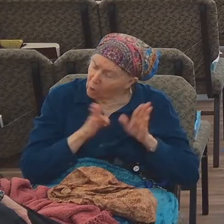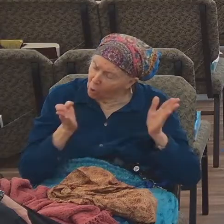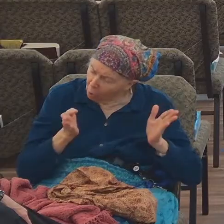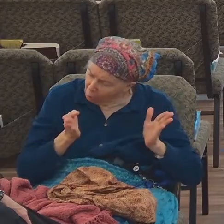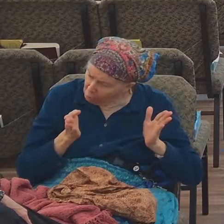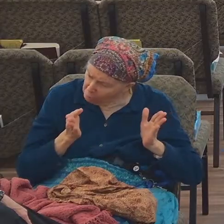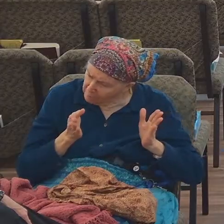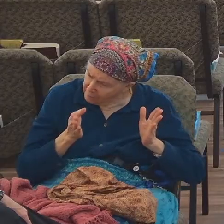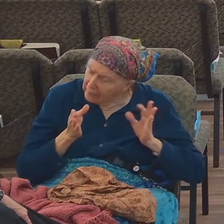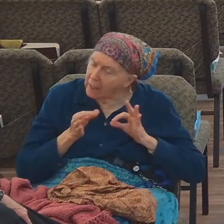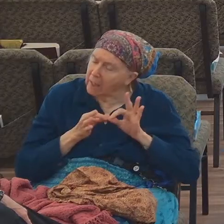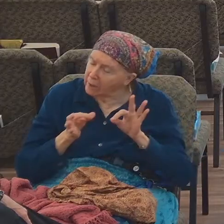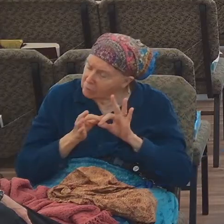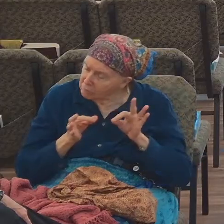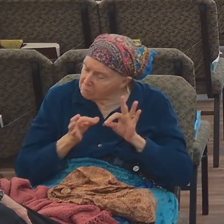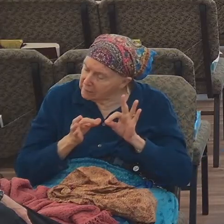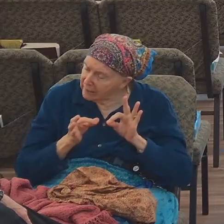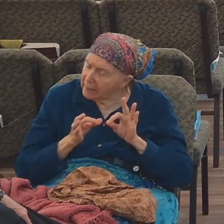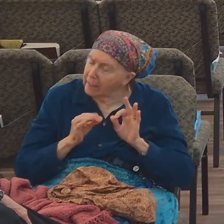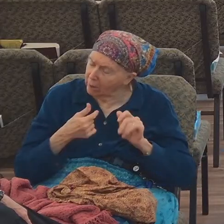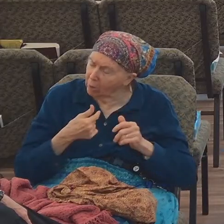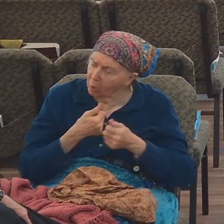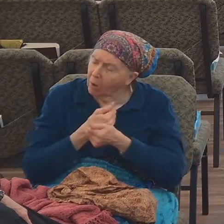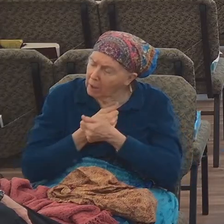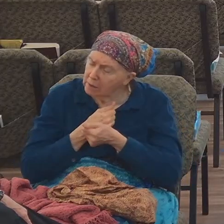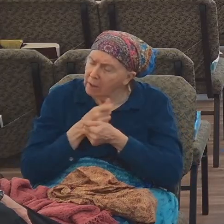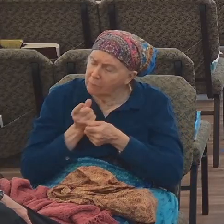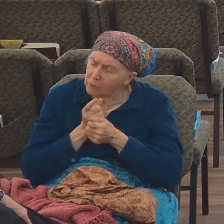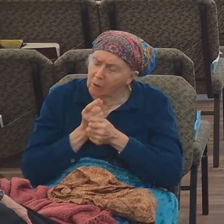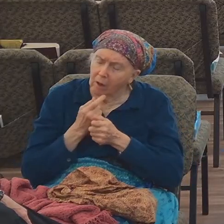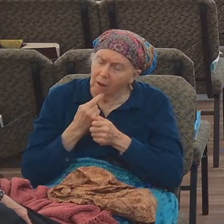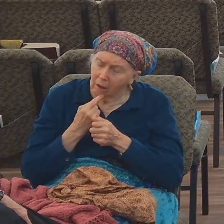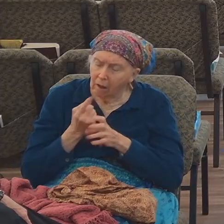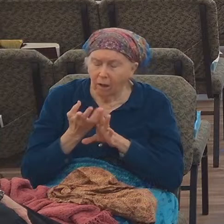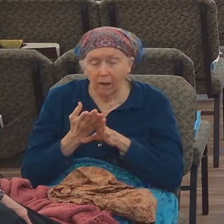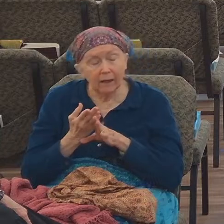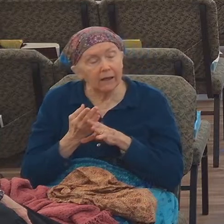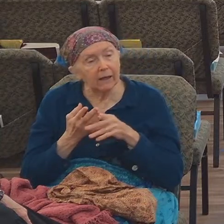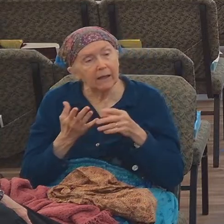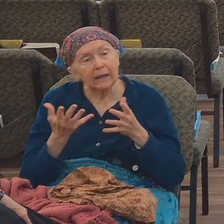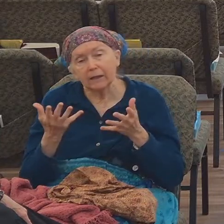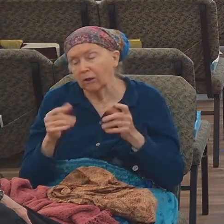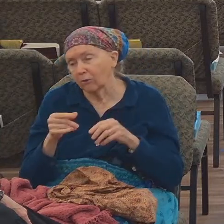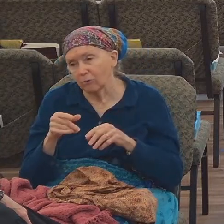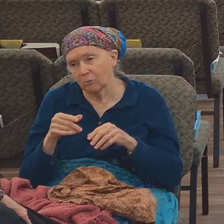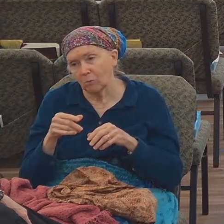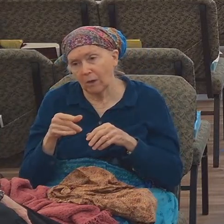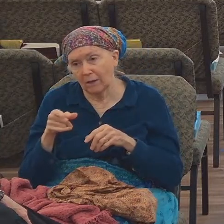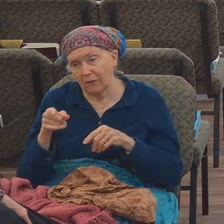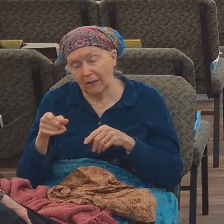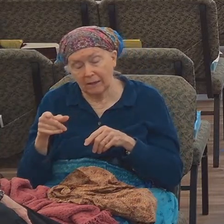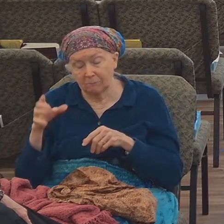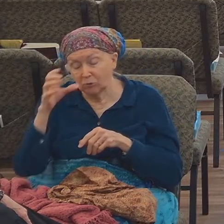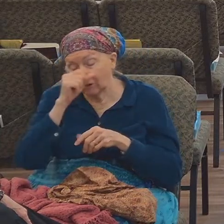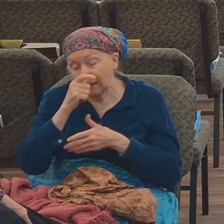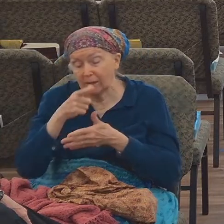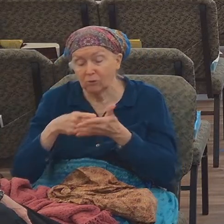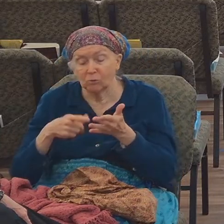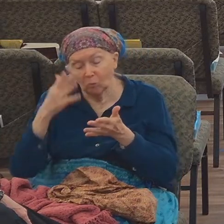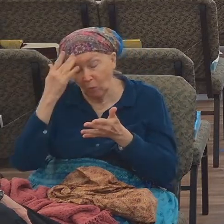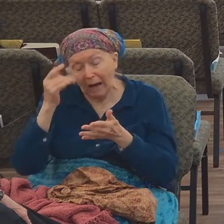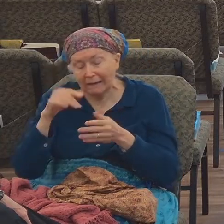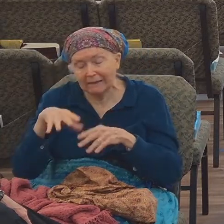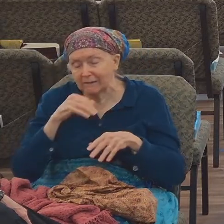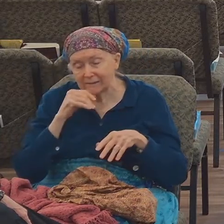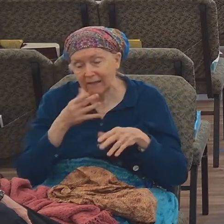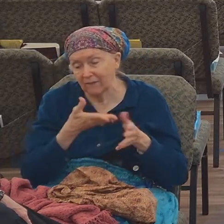He doesn't want any of this left up to assumptions, because if it's left up to assumptions, then what happens? With every assumption